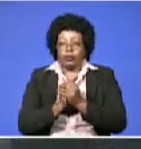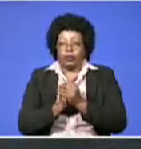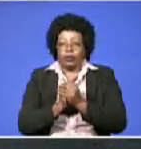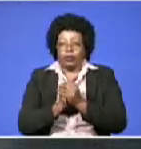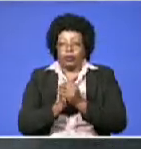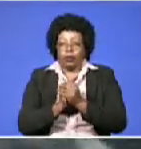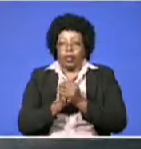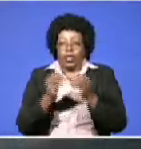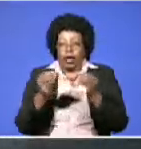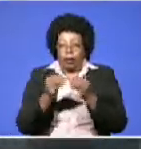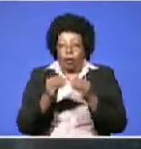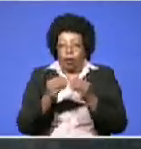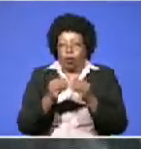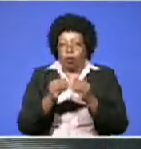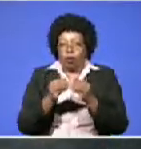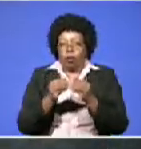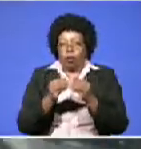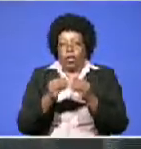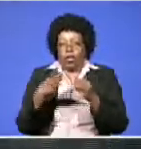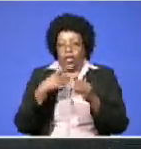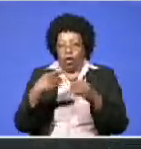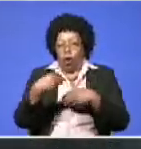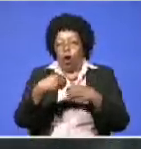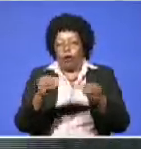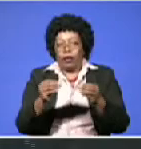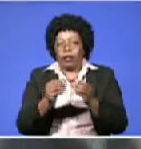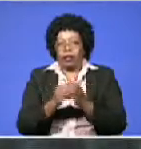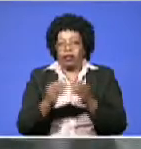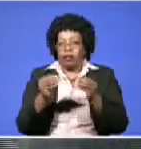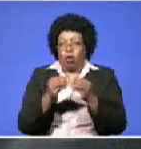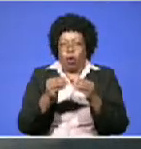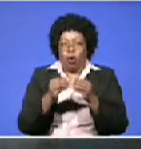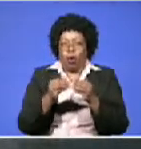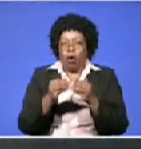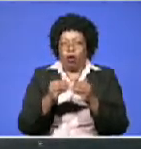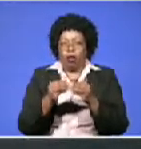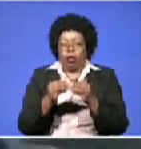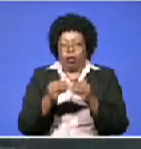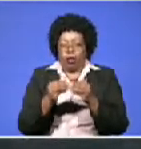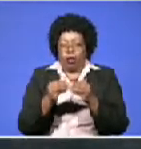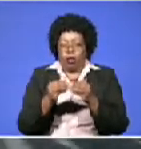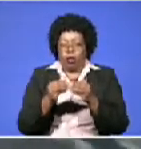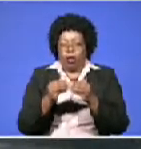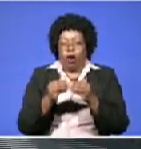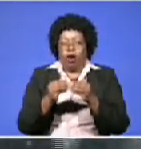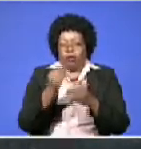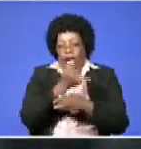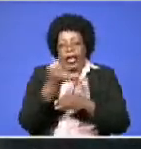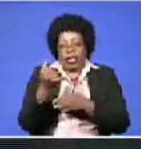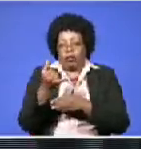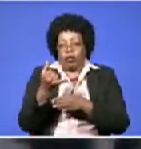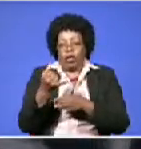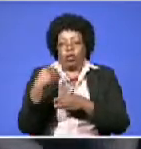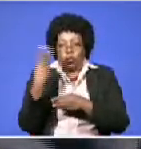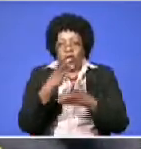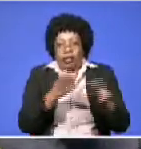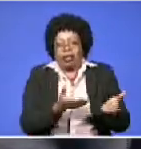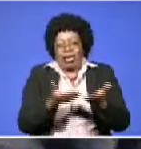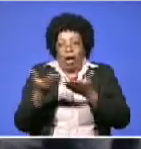they are more set up like in the office, so they would be like for more portable items that we can we